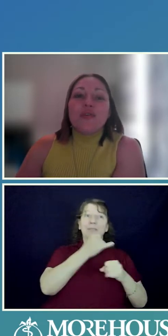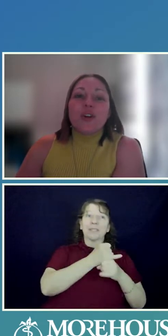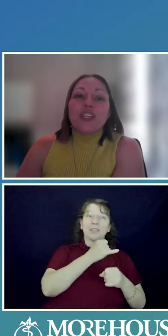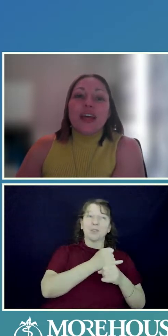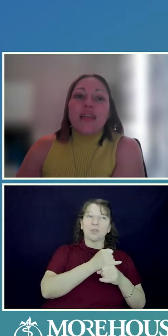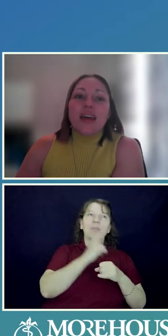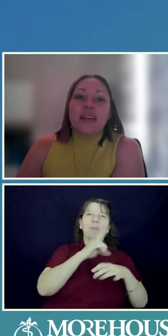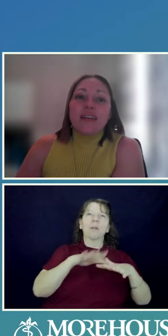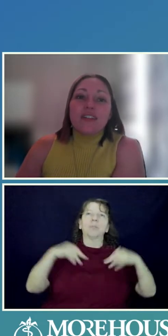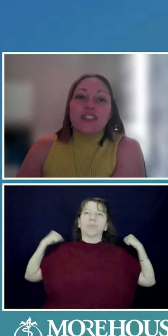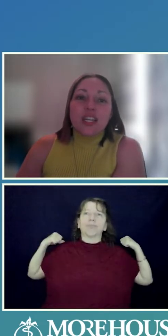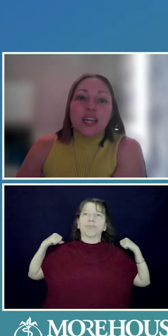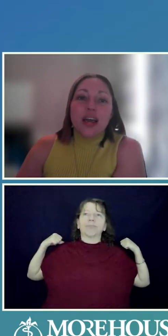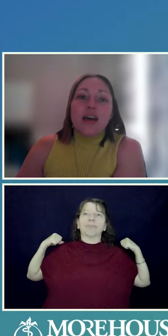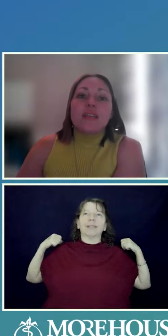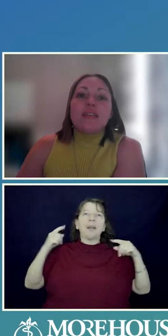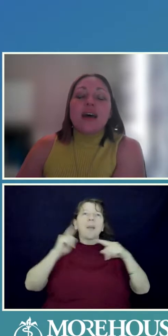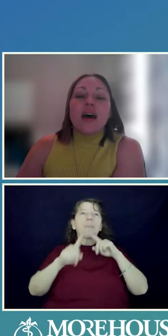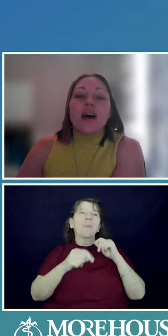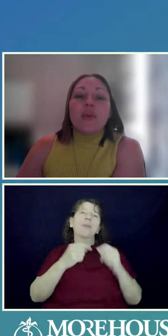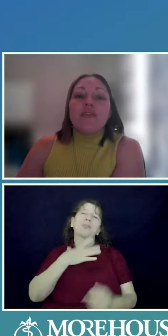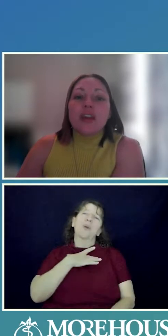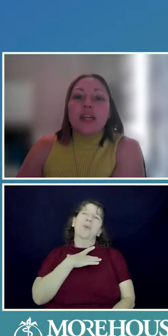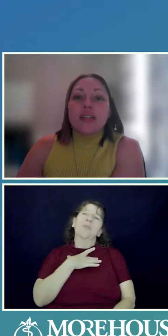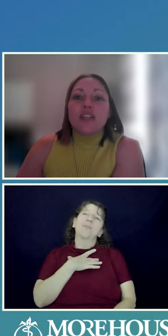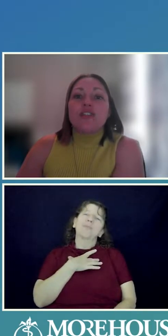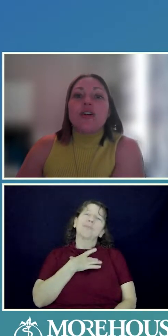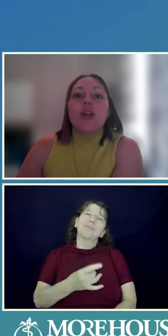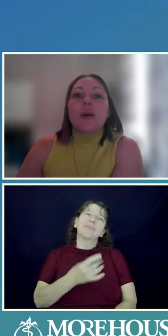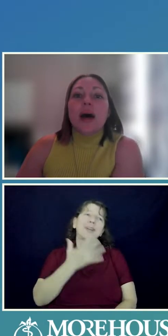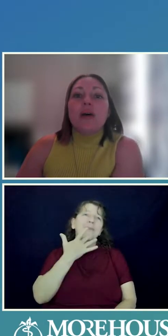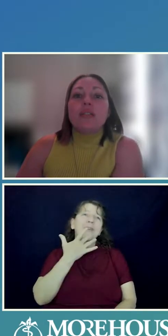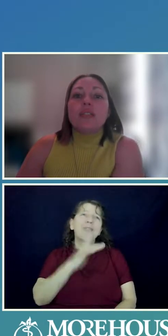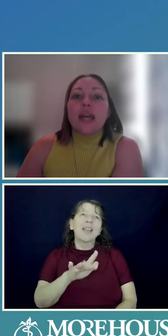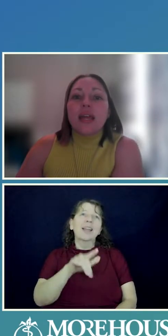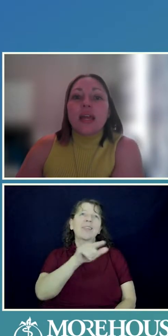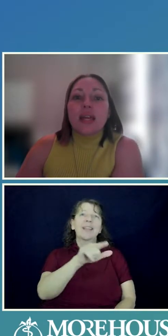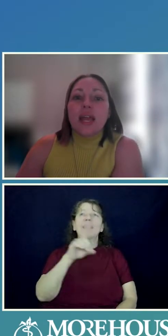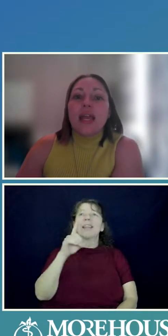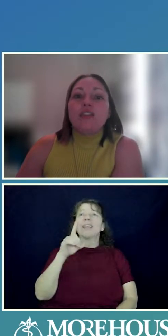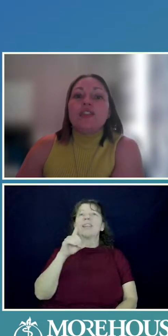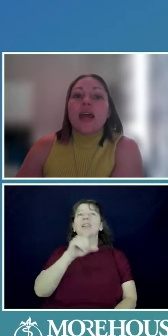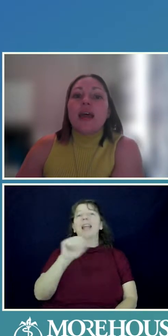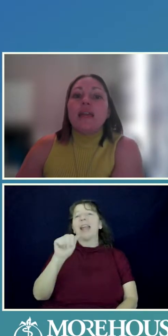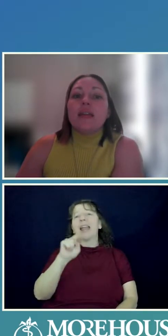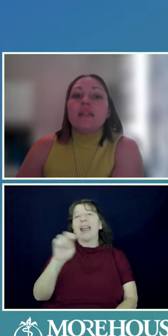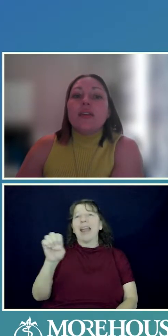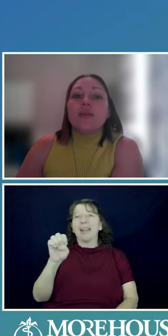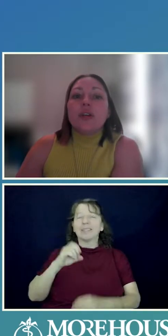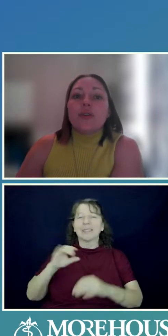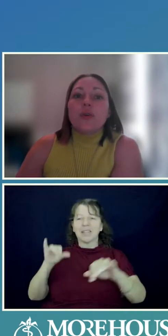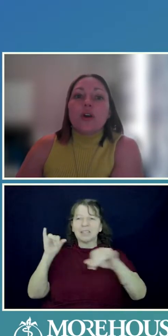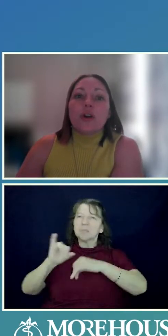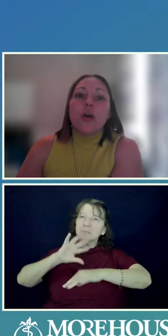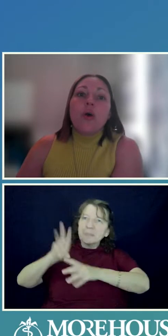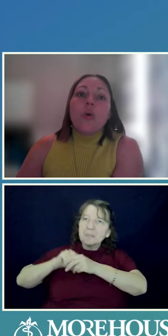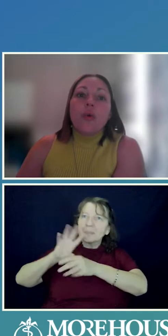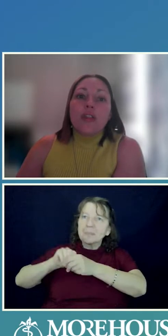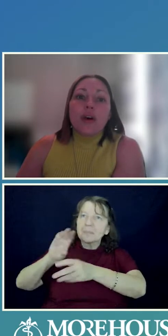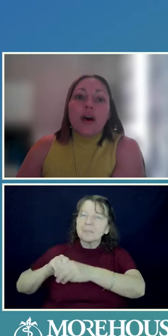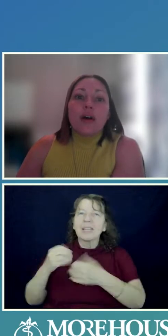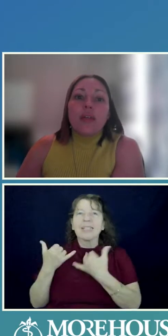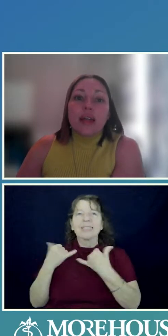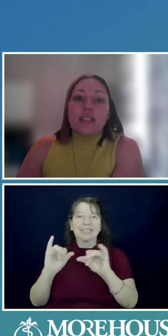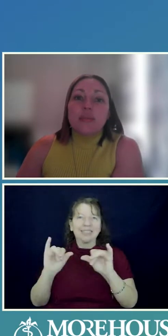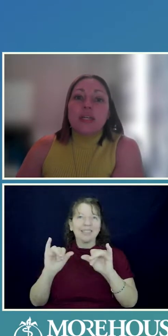really been fortunate that Dr. G has been very intentional about staying engaged and continuing to work